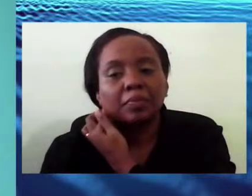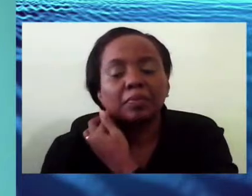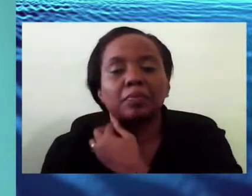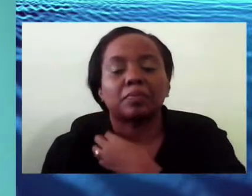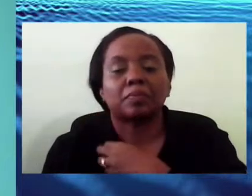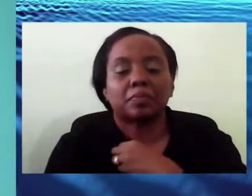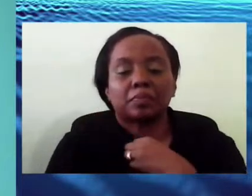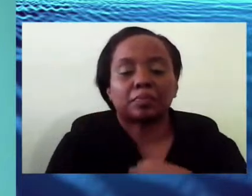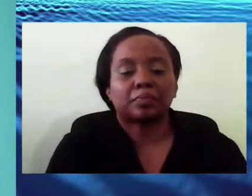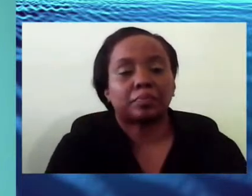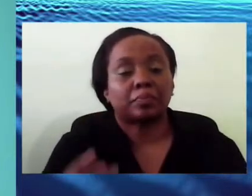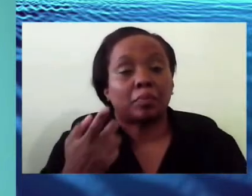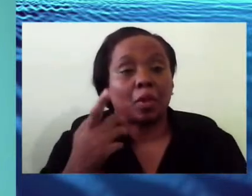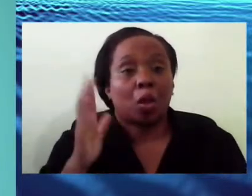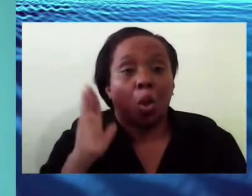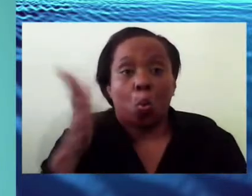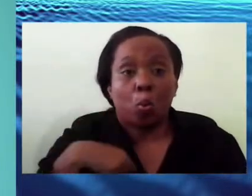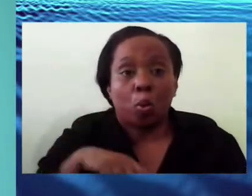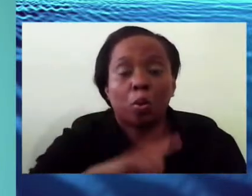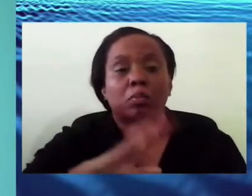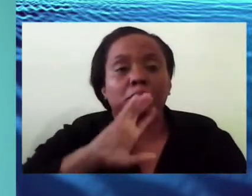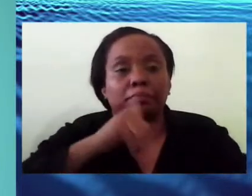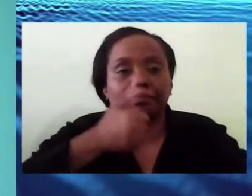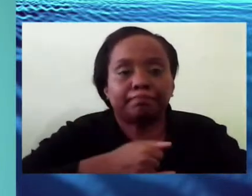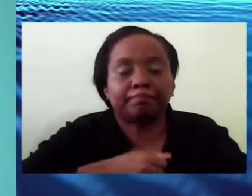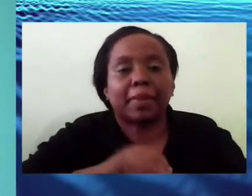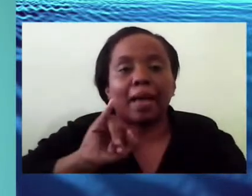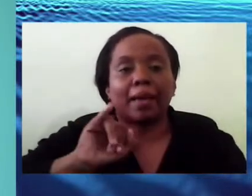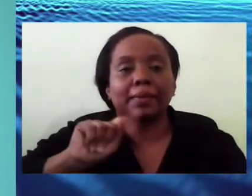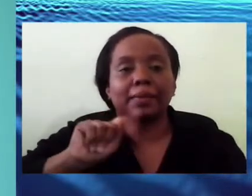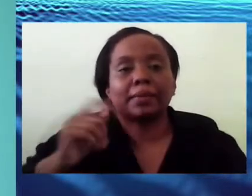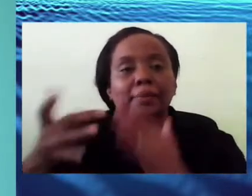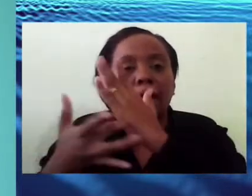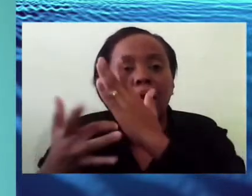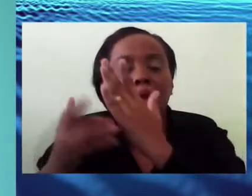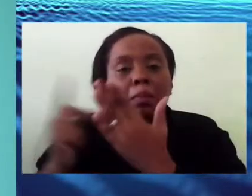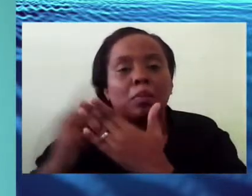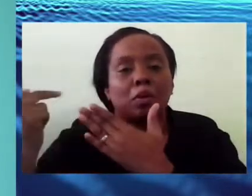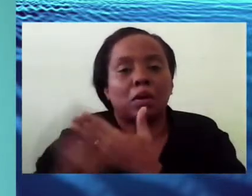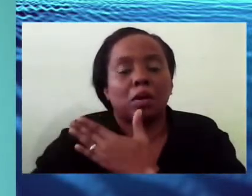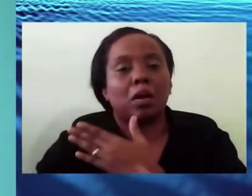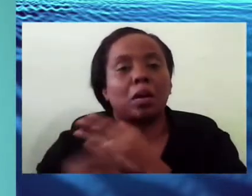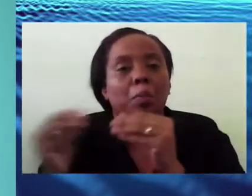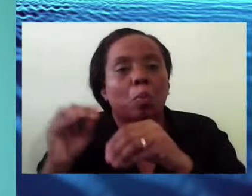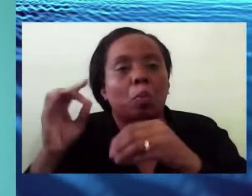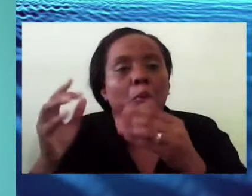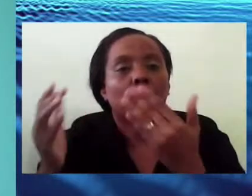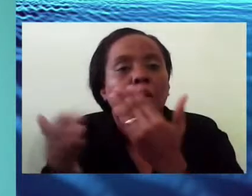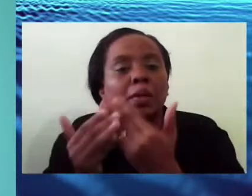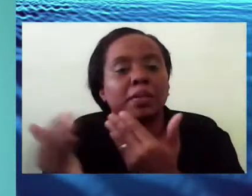or electronic framework that would make it a little easier for vaccinated persons from